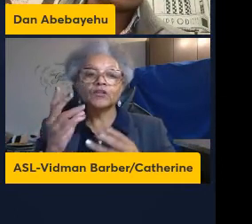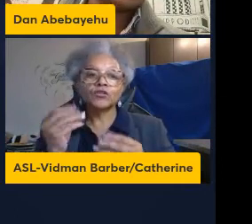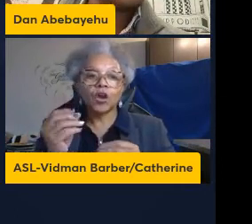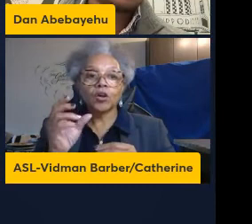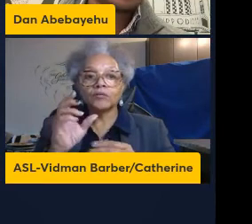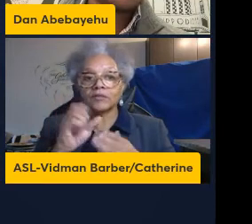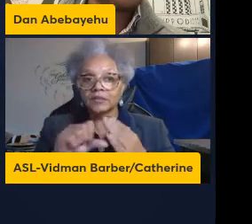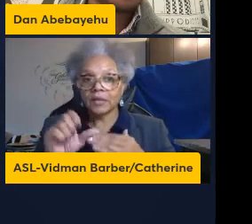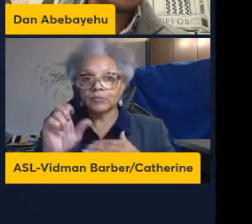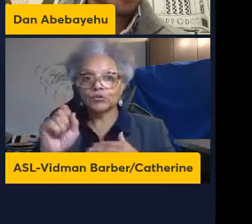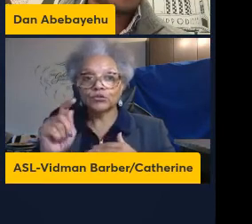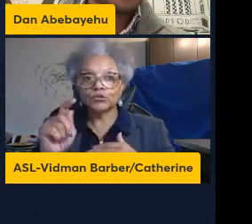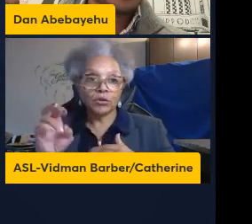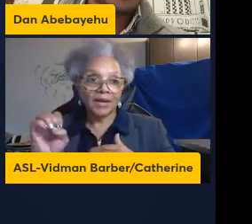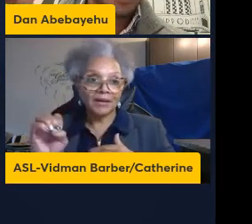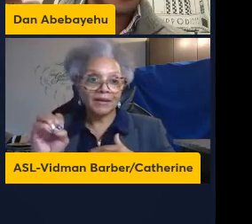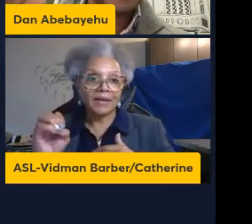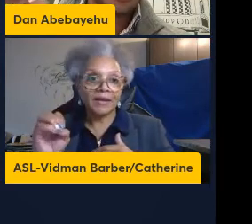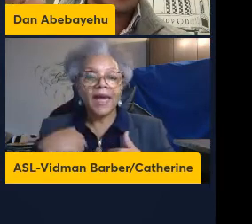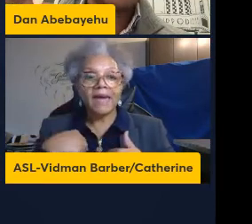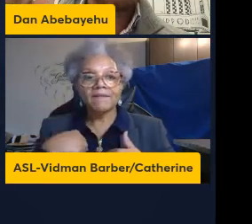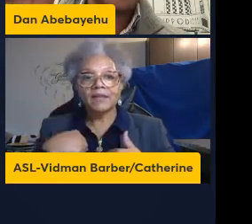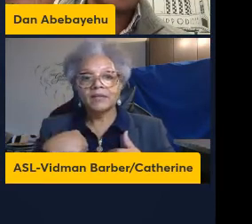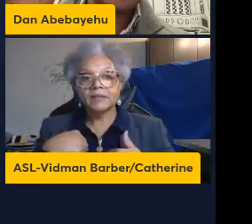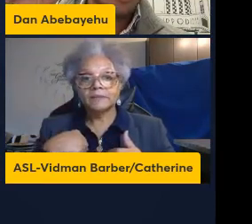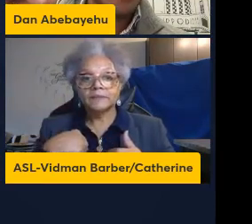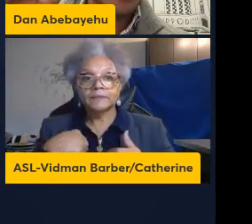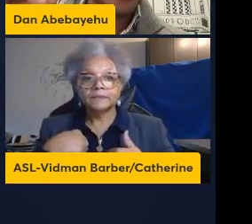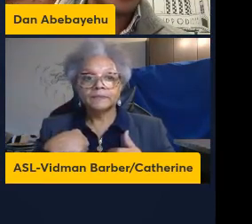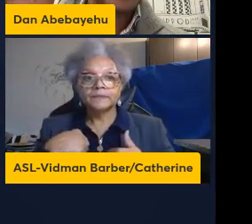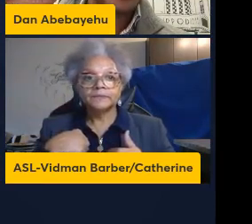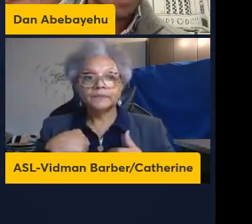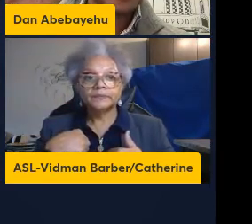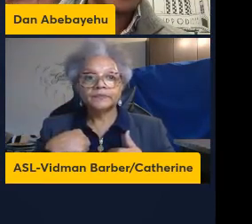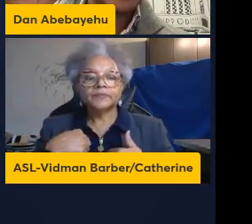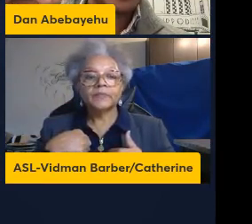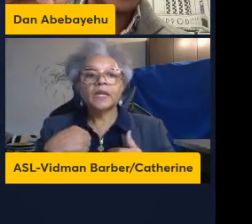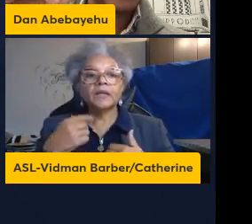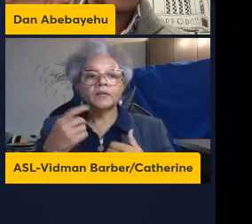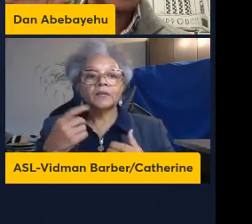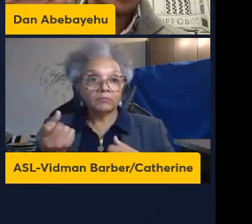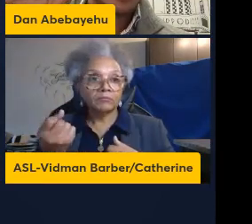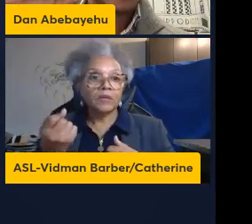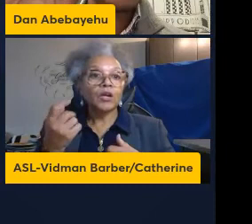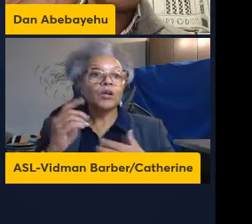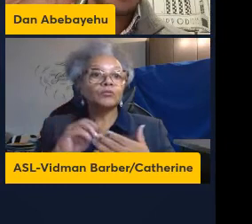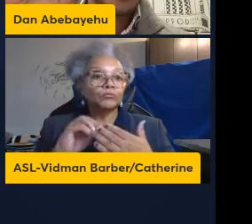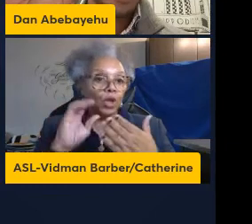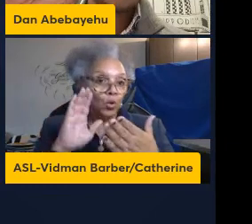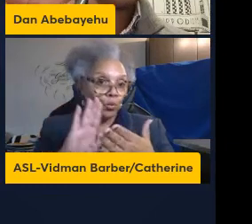having rather not noteworthy actin cytoskeletal